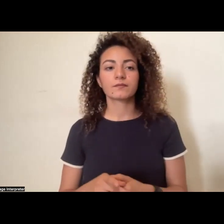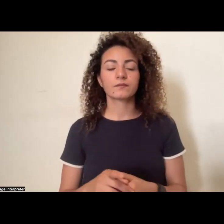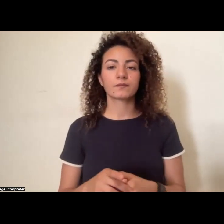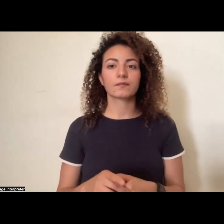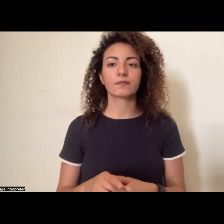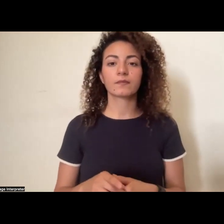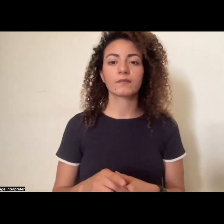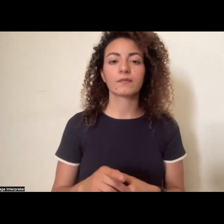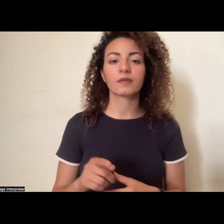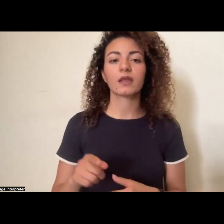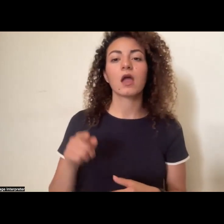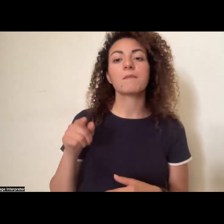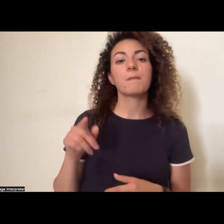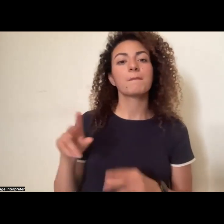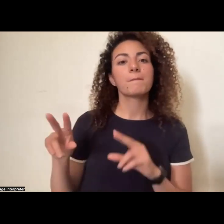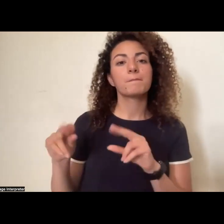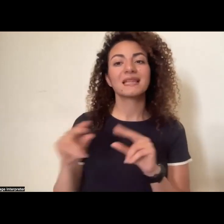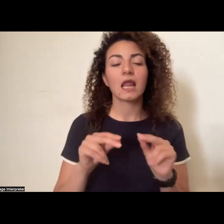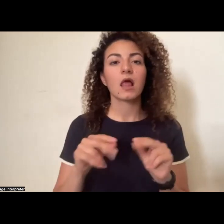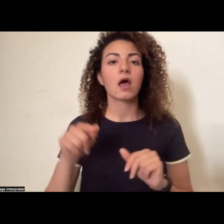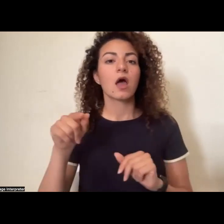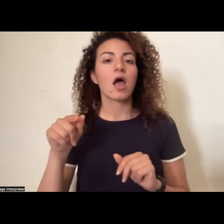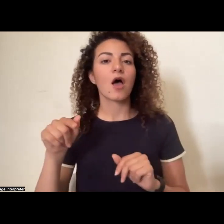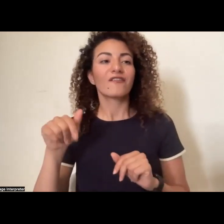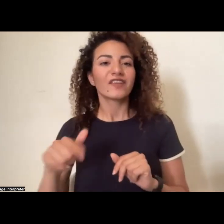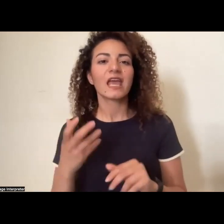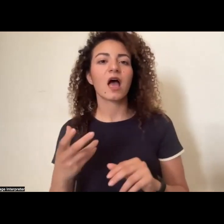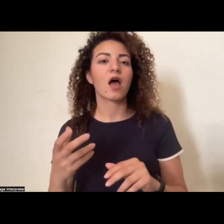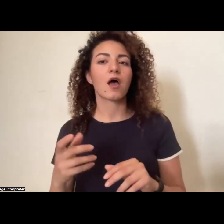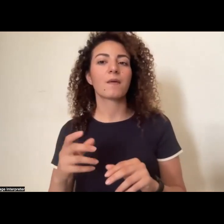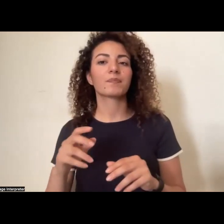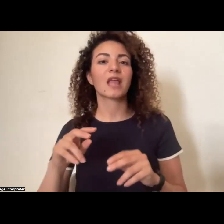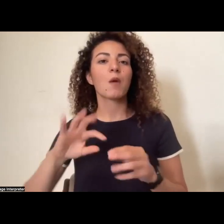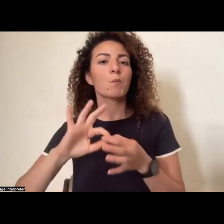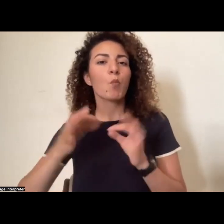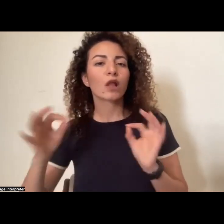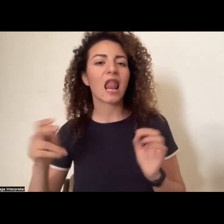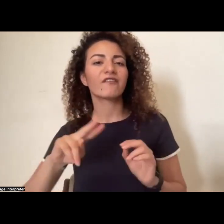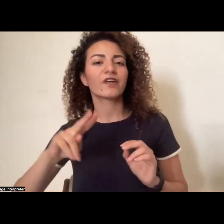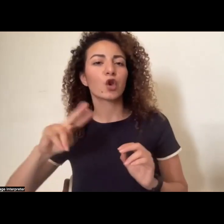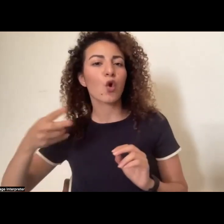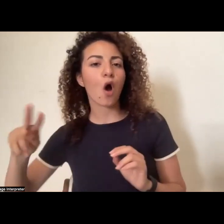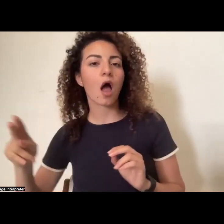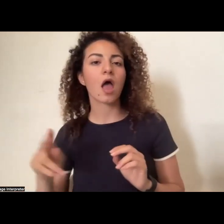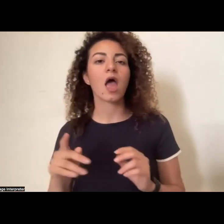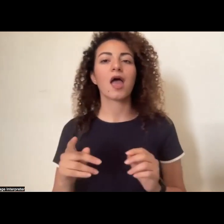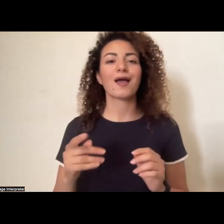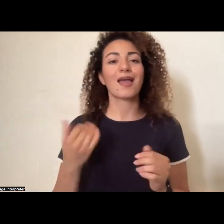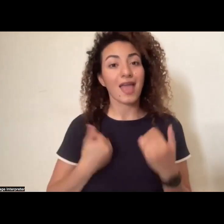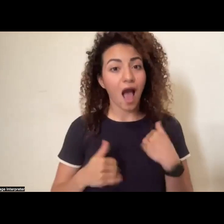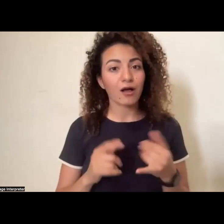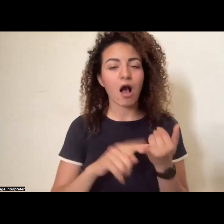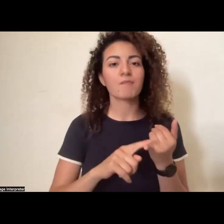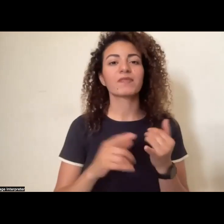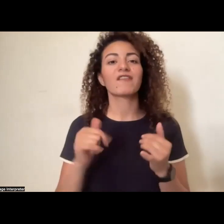to other forms of vulnerability. And there is a correlation between other forms of vulnerability and between having a disability. For example,